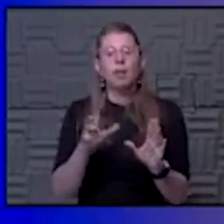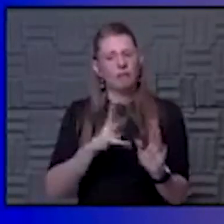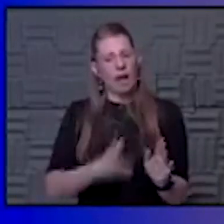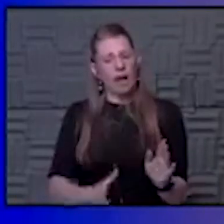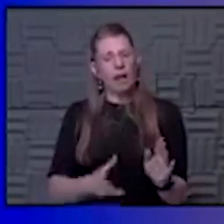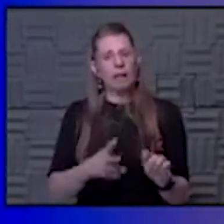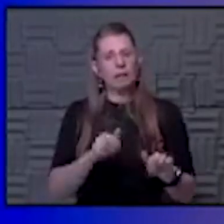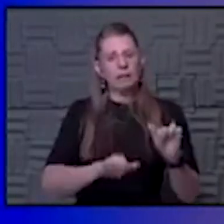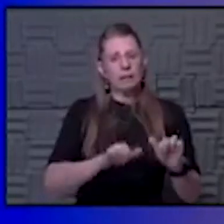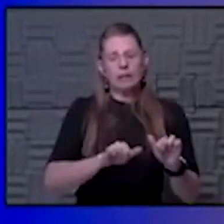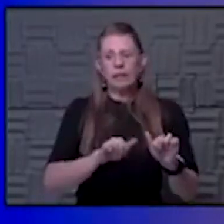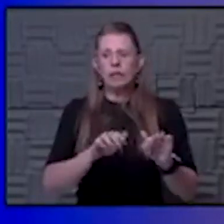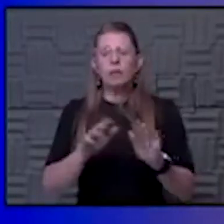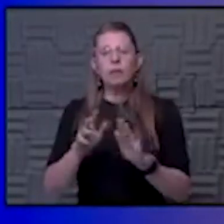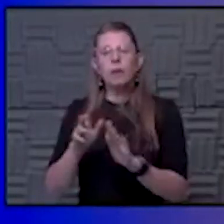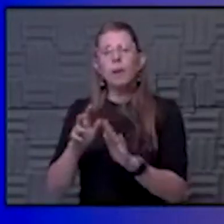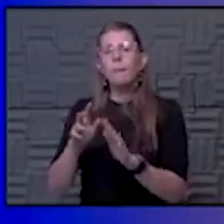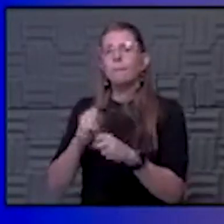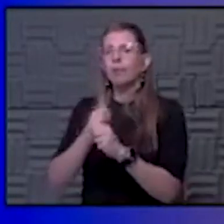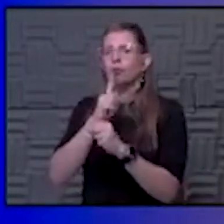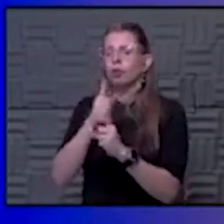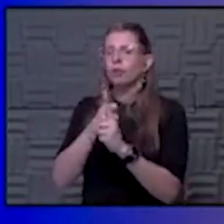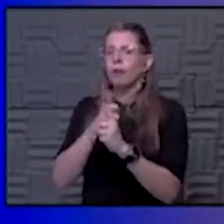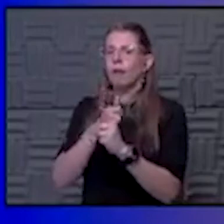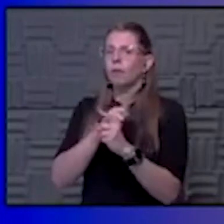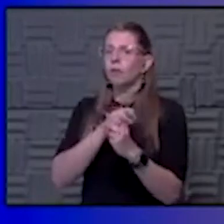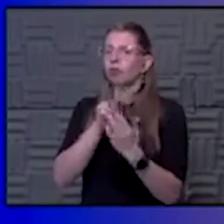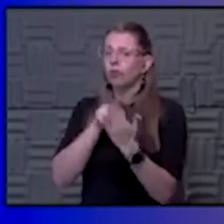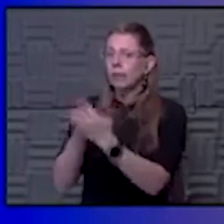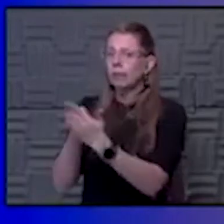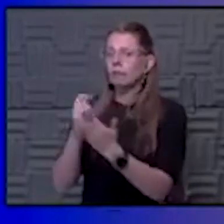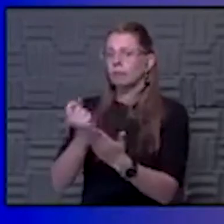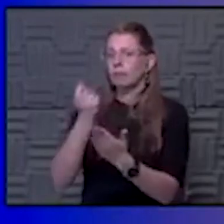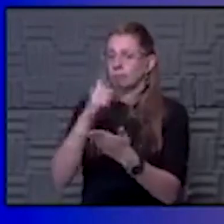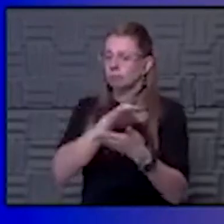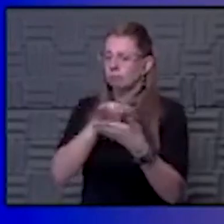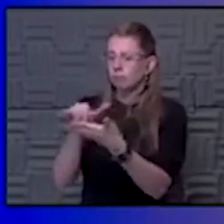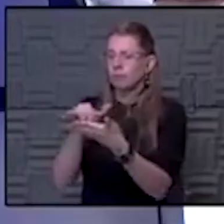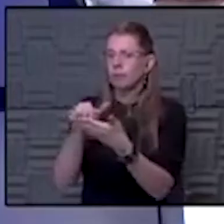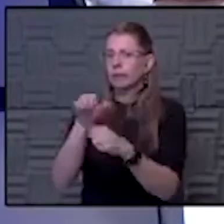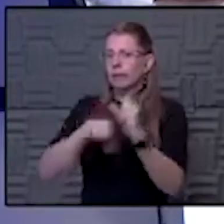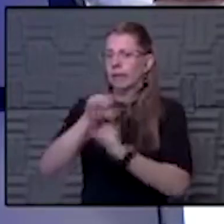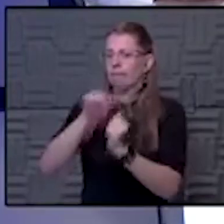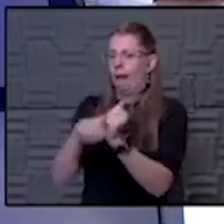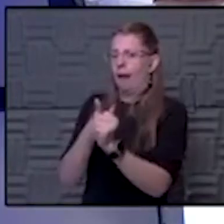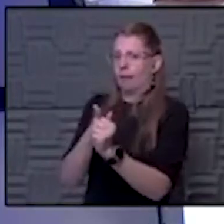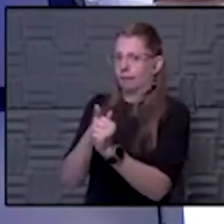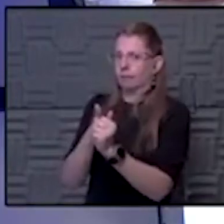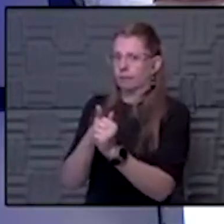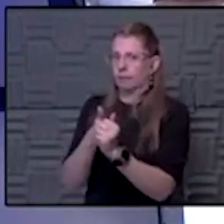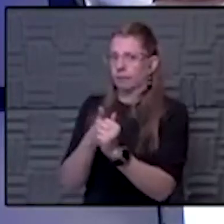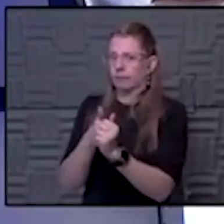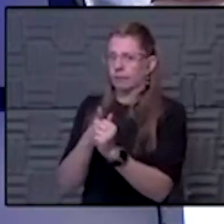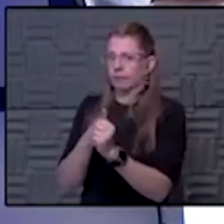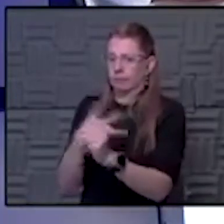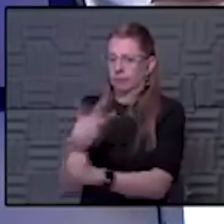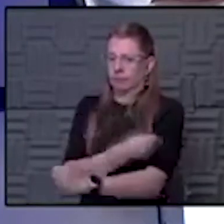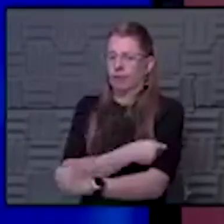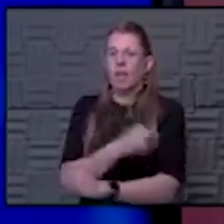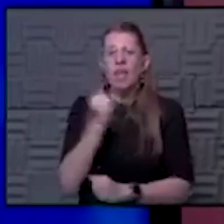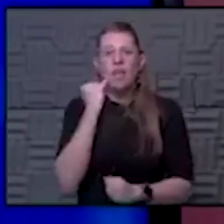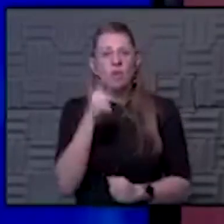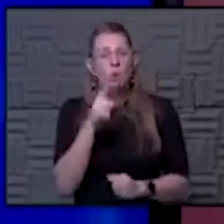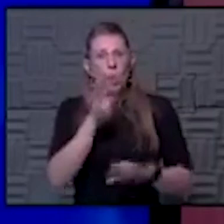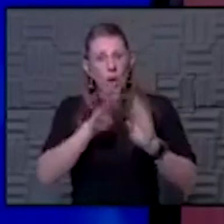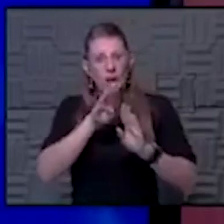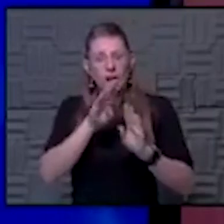also on the other end of that, doing your due diligence to read and understand the science behind it. And I would say if you're worried that we're trying to rush things